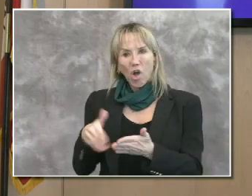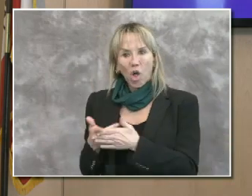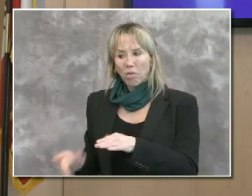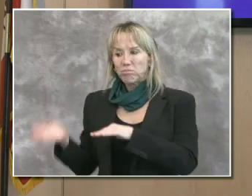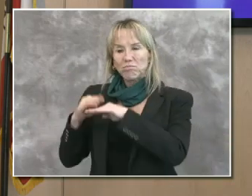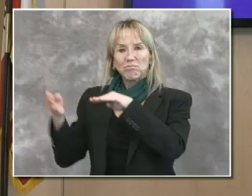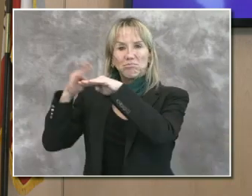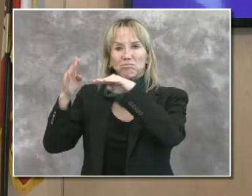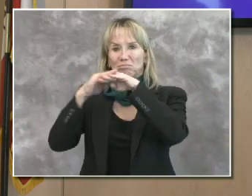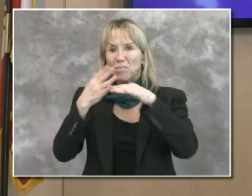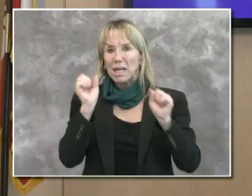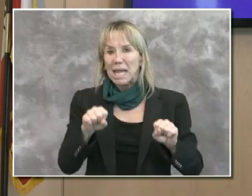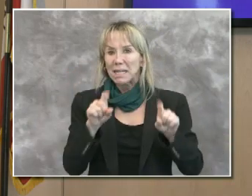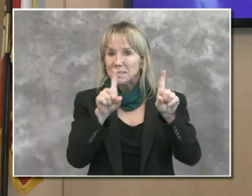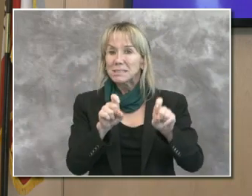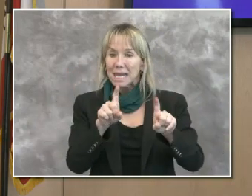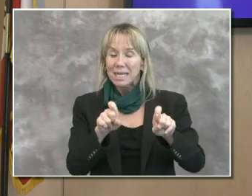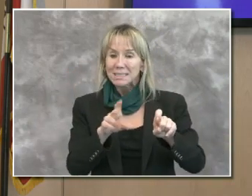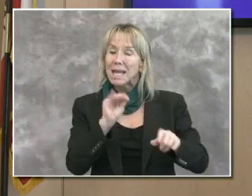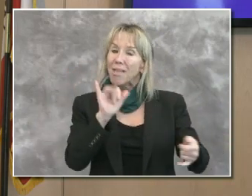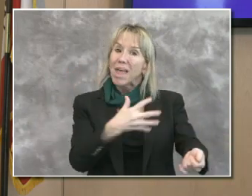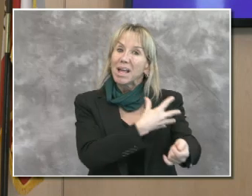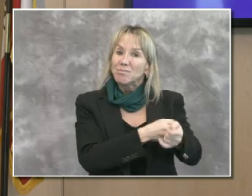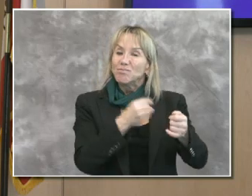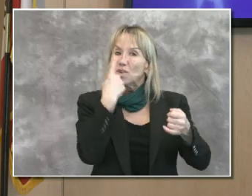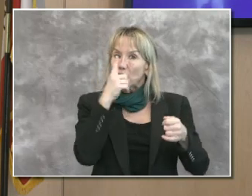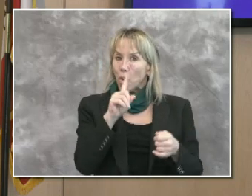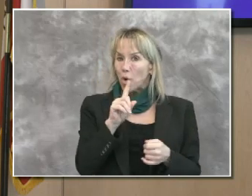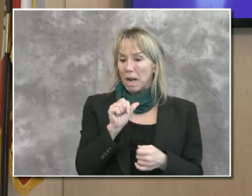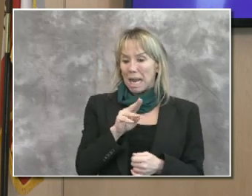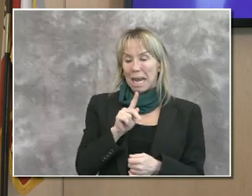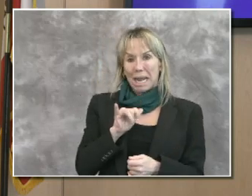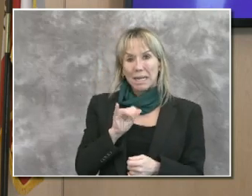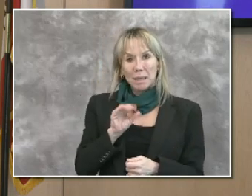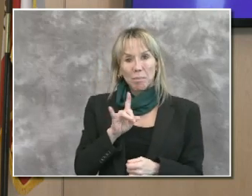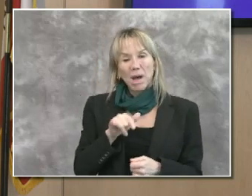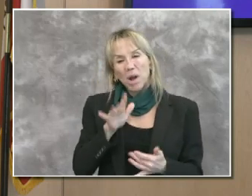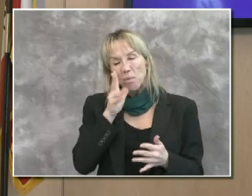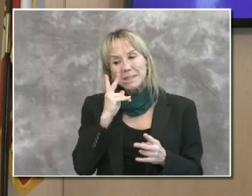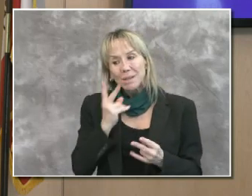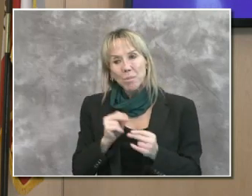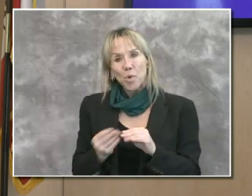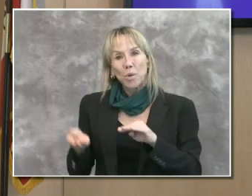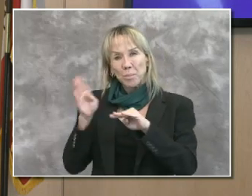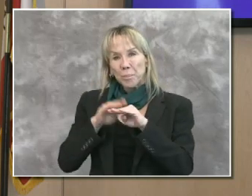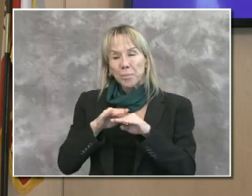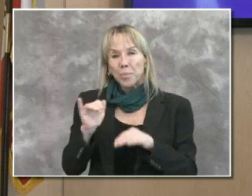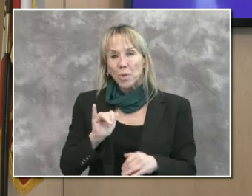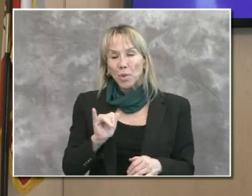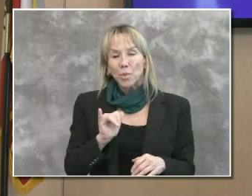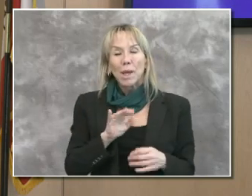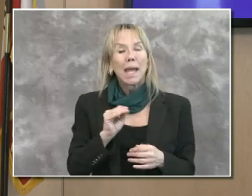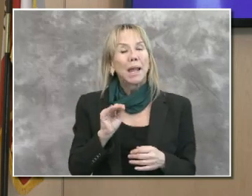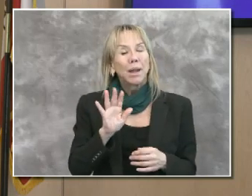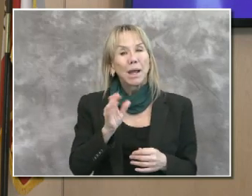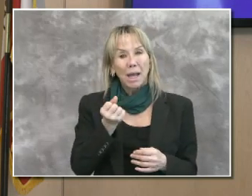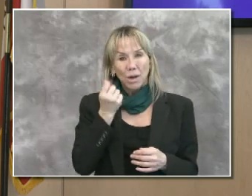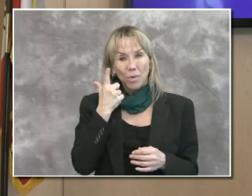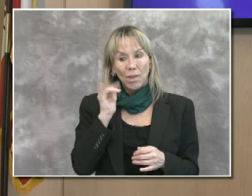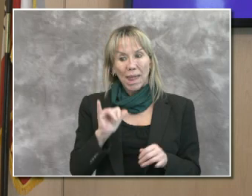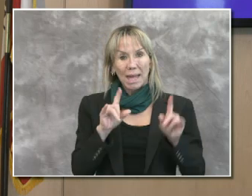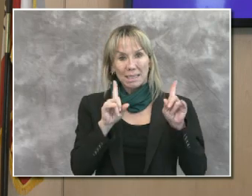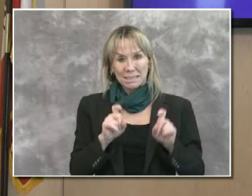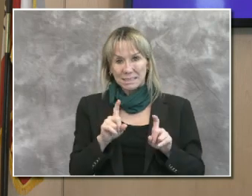each day, and that serology will be part of that mix, and then understanding the tests that are available,